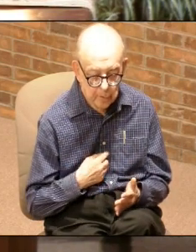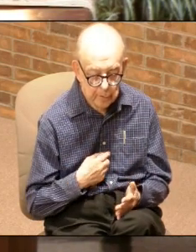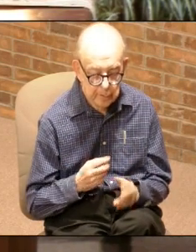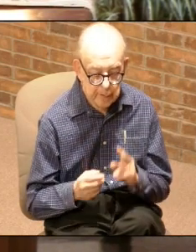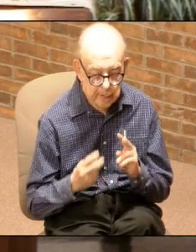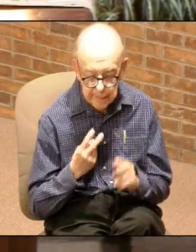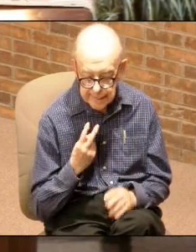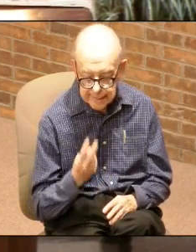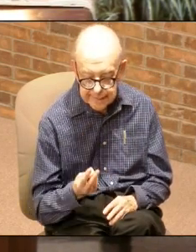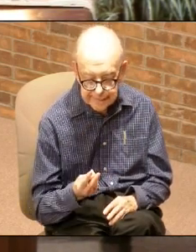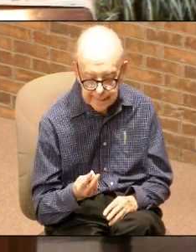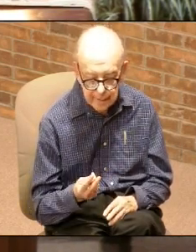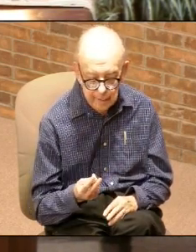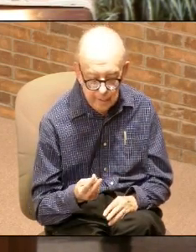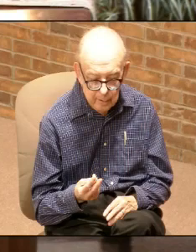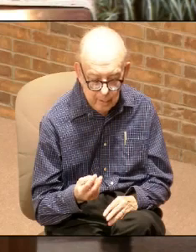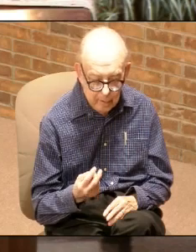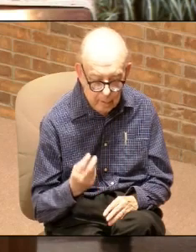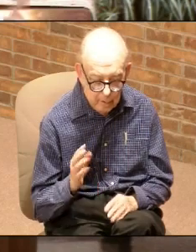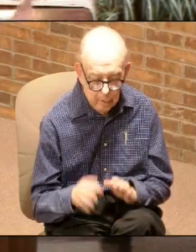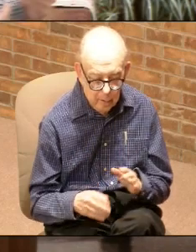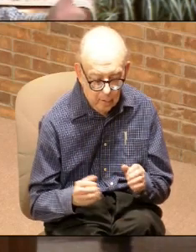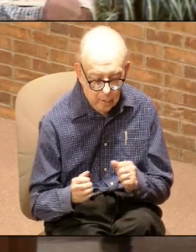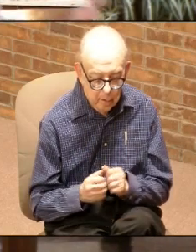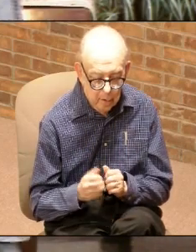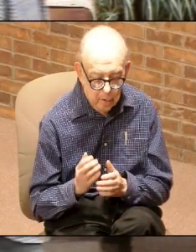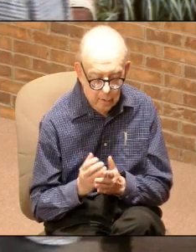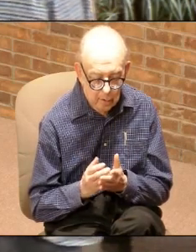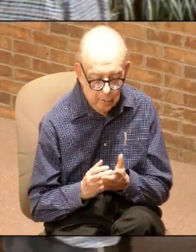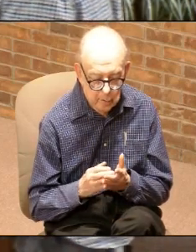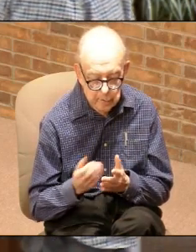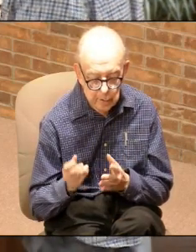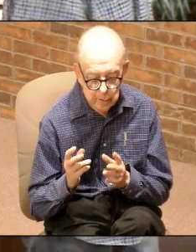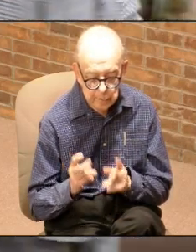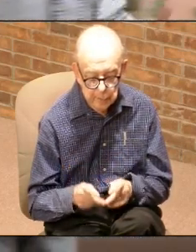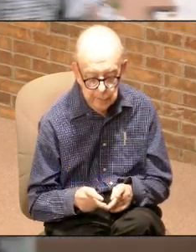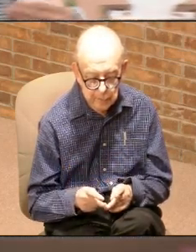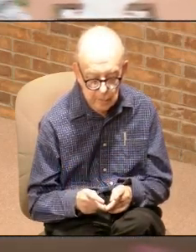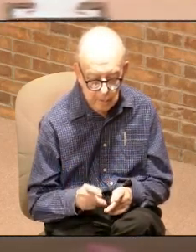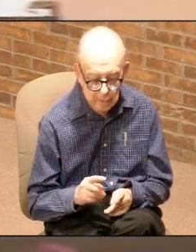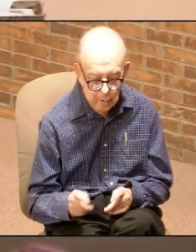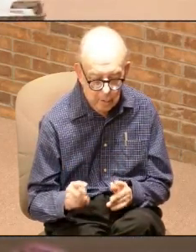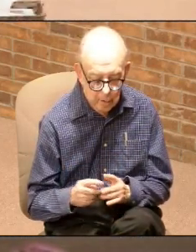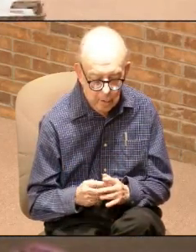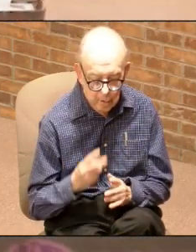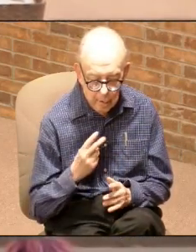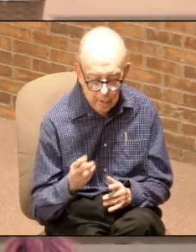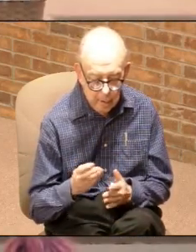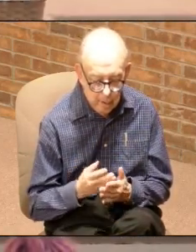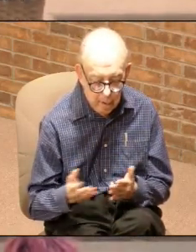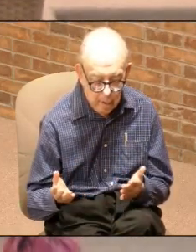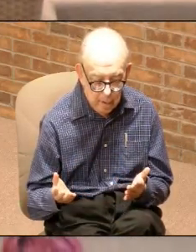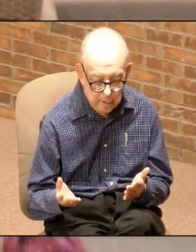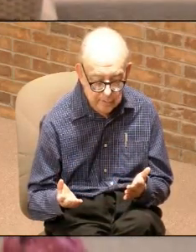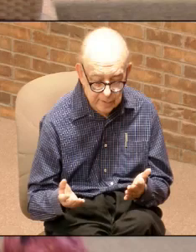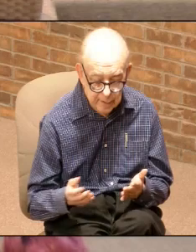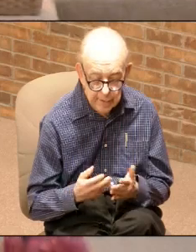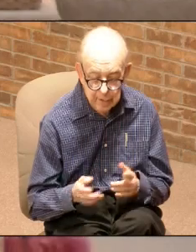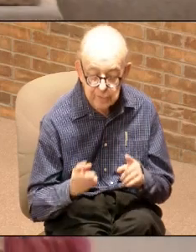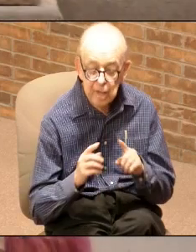see. But when I'm walking with someone else, they begin to see some things a little